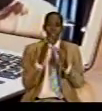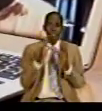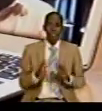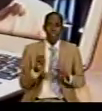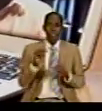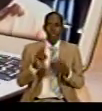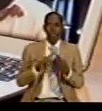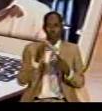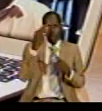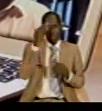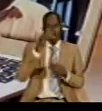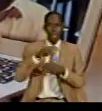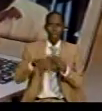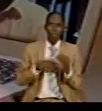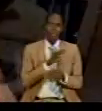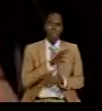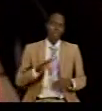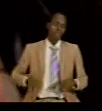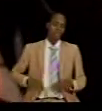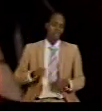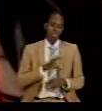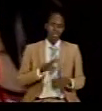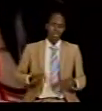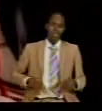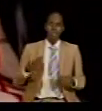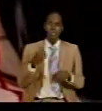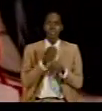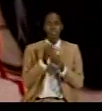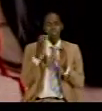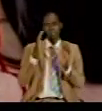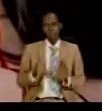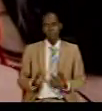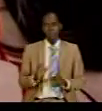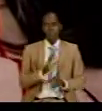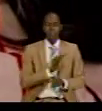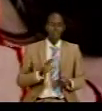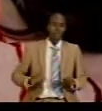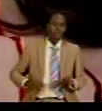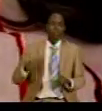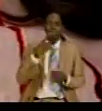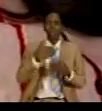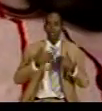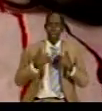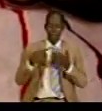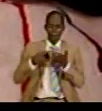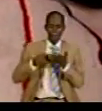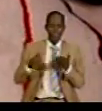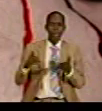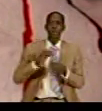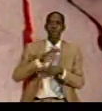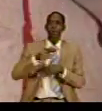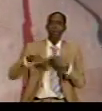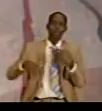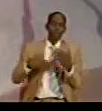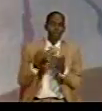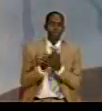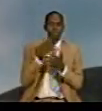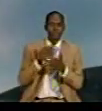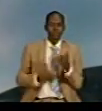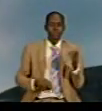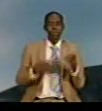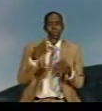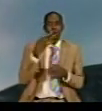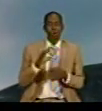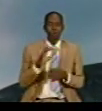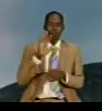about Christ, Christ the Savior, and Christ who has paid the whole price of his